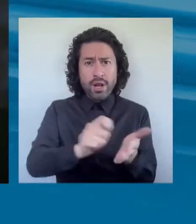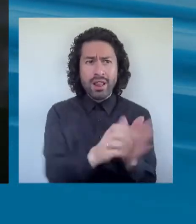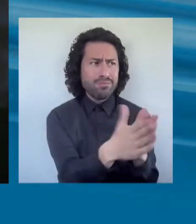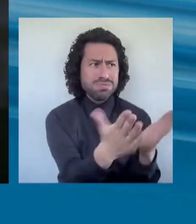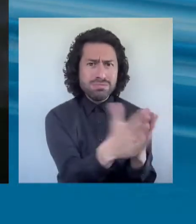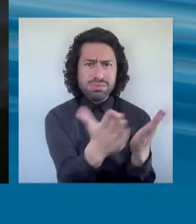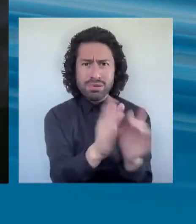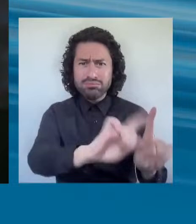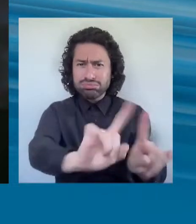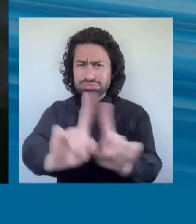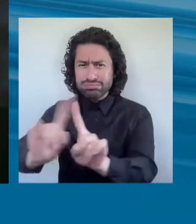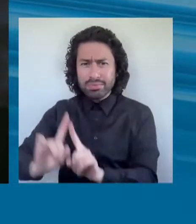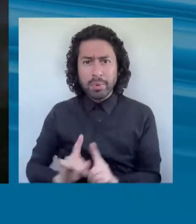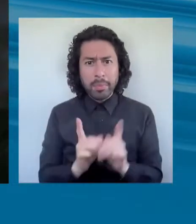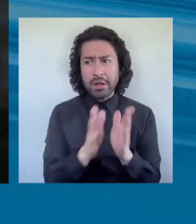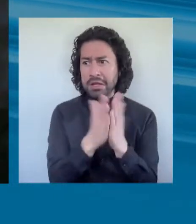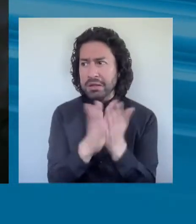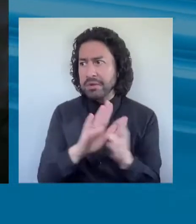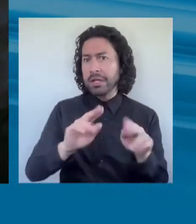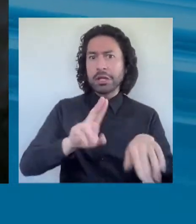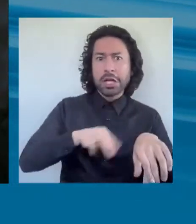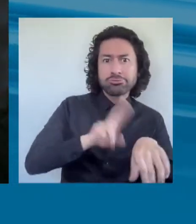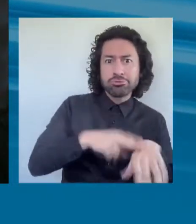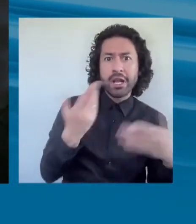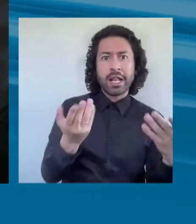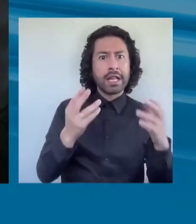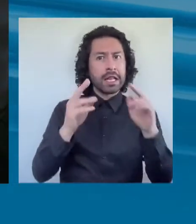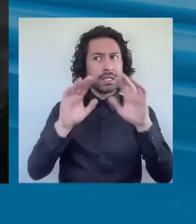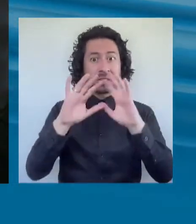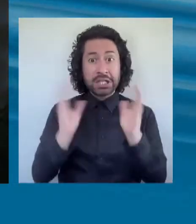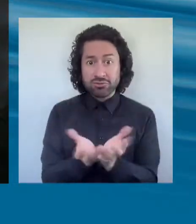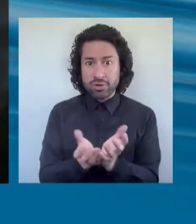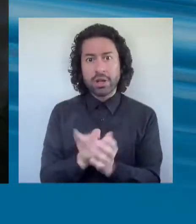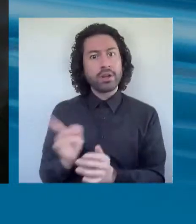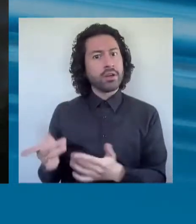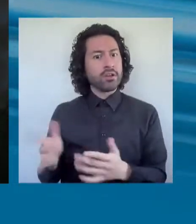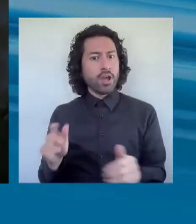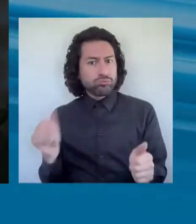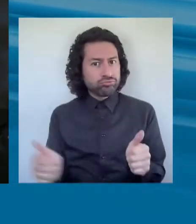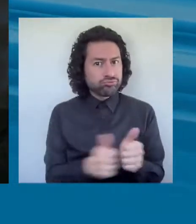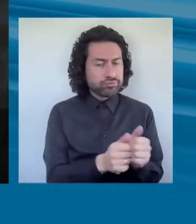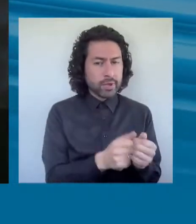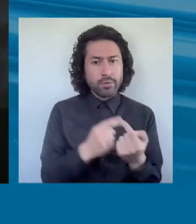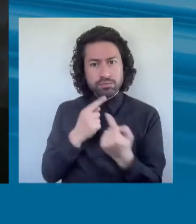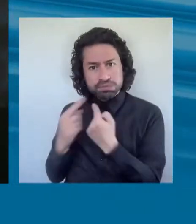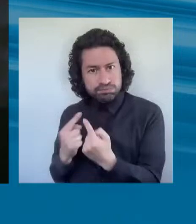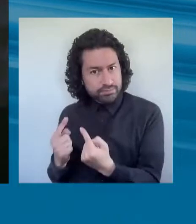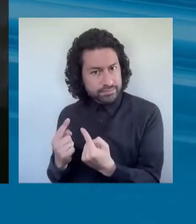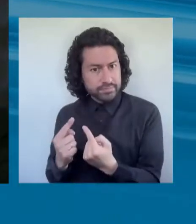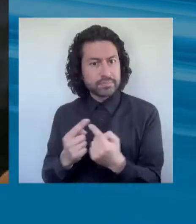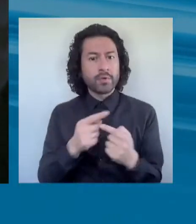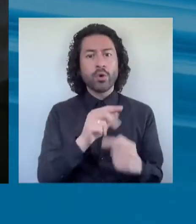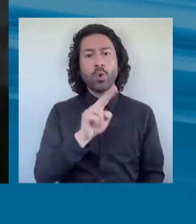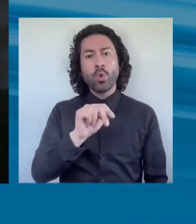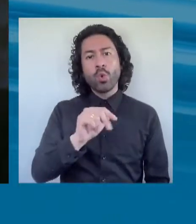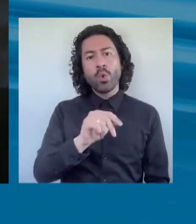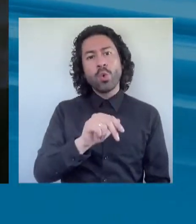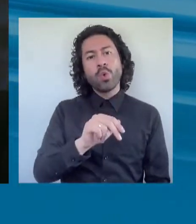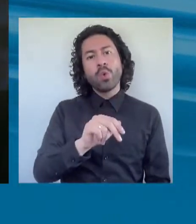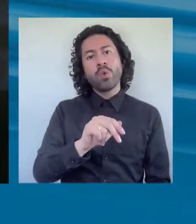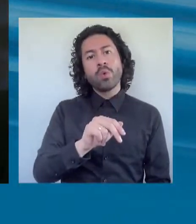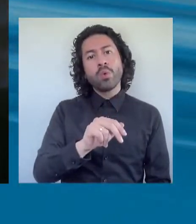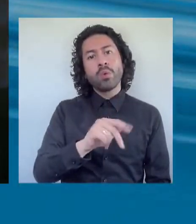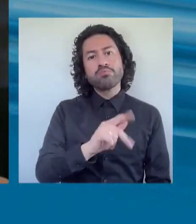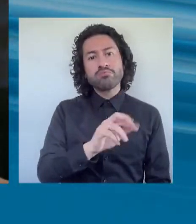co-author of several articles and books in many international reviews,